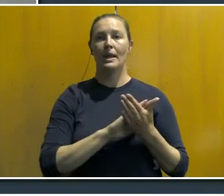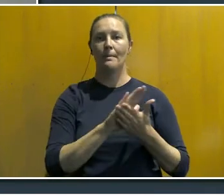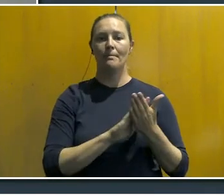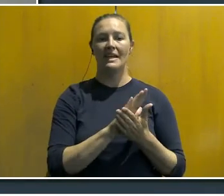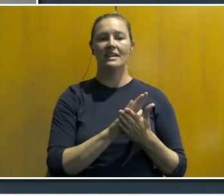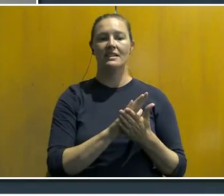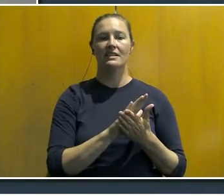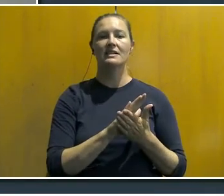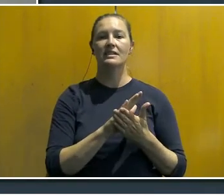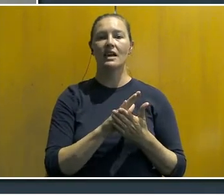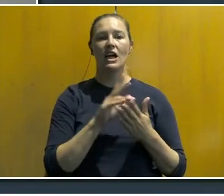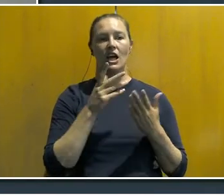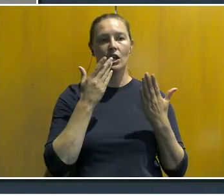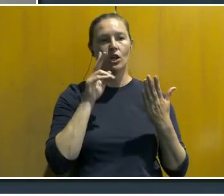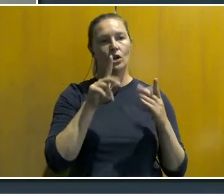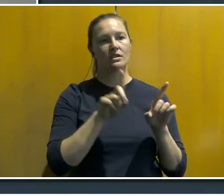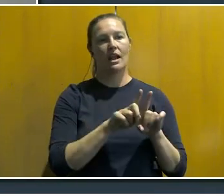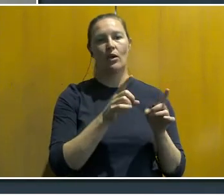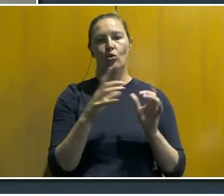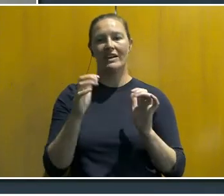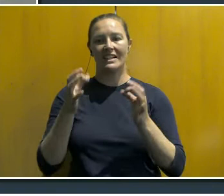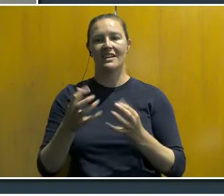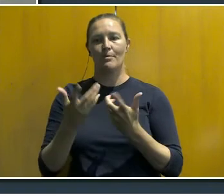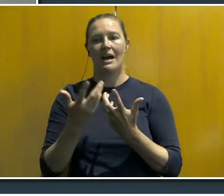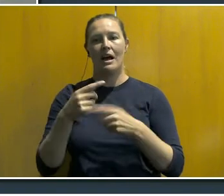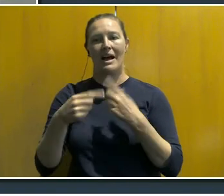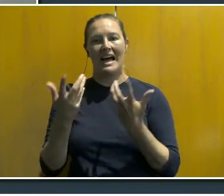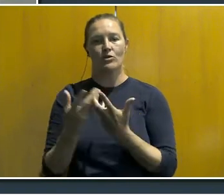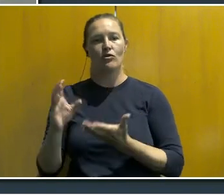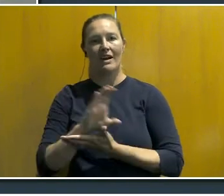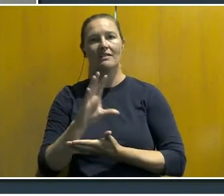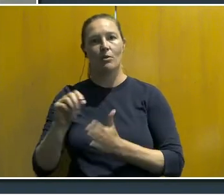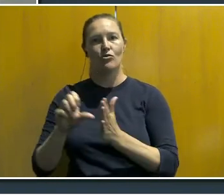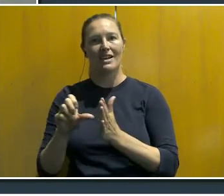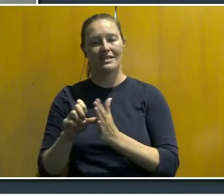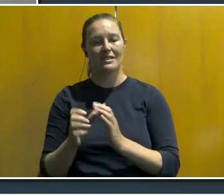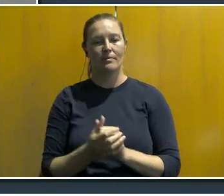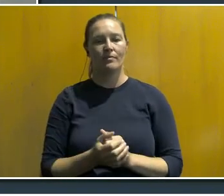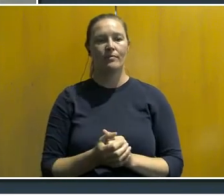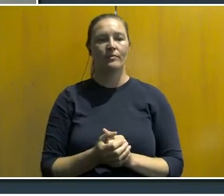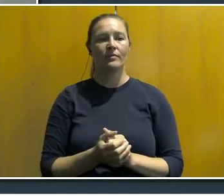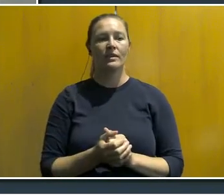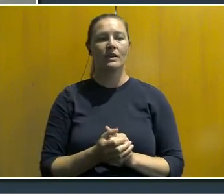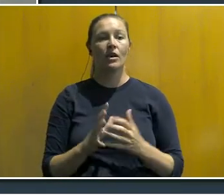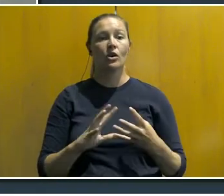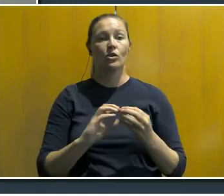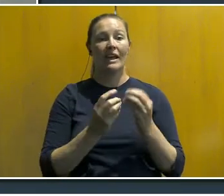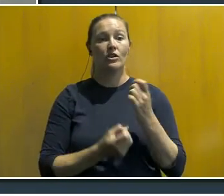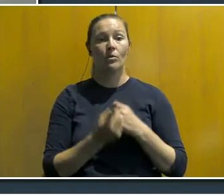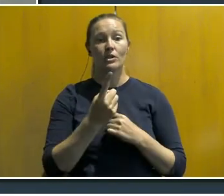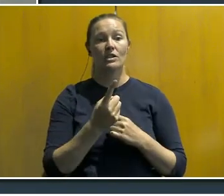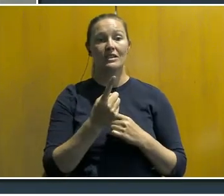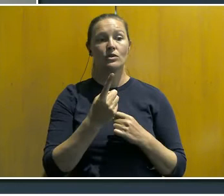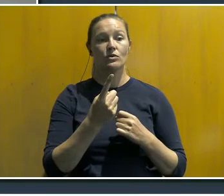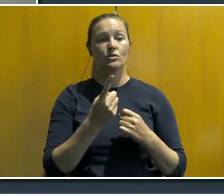revenue decisions have already been made. Perceptions matter. Simply creating opportunities to have communities'